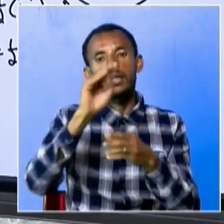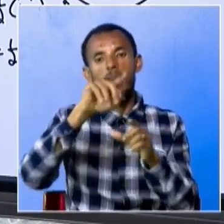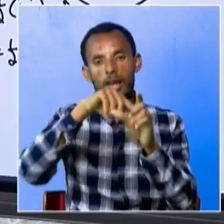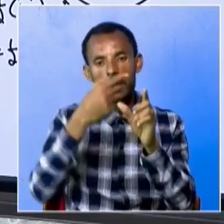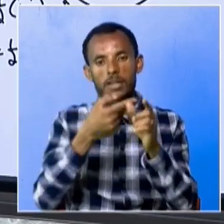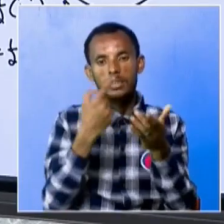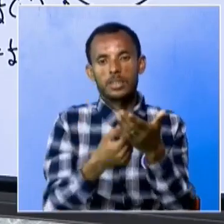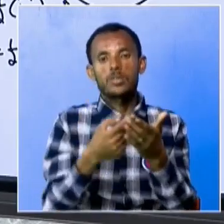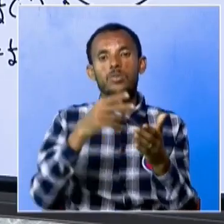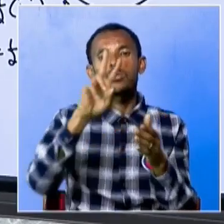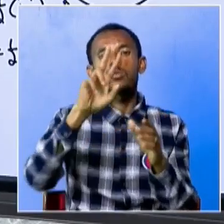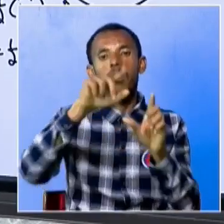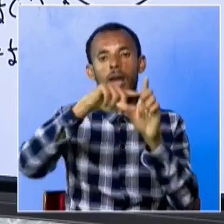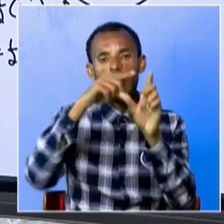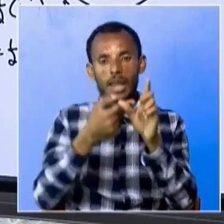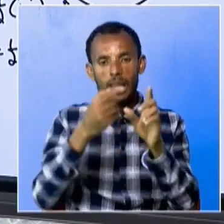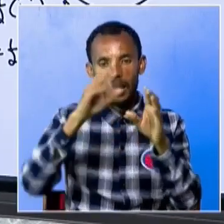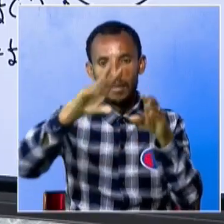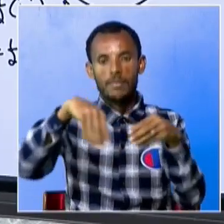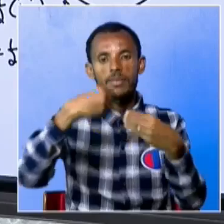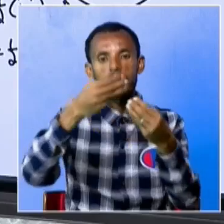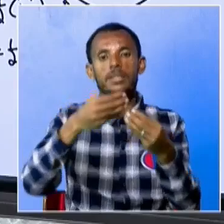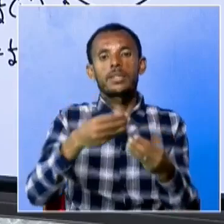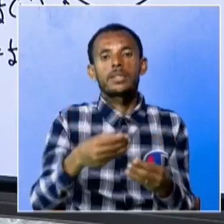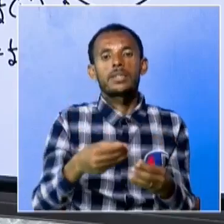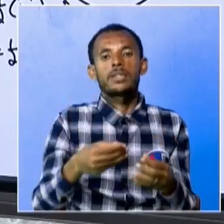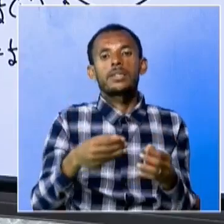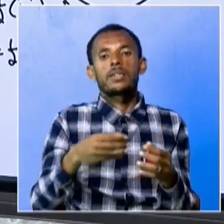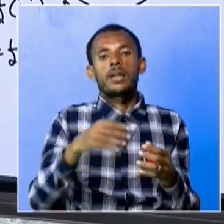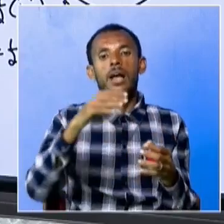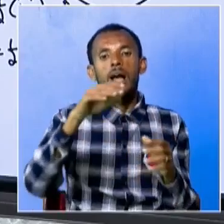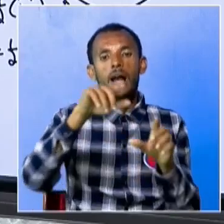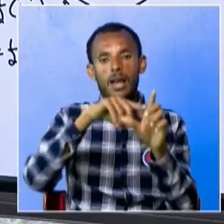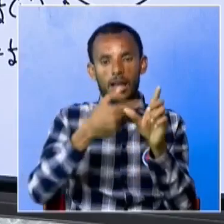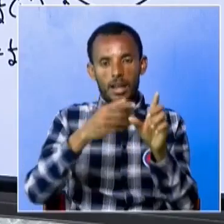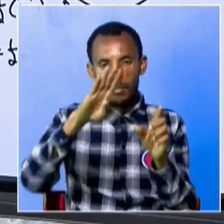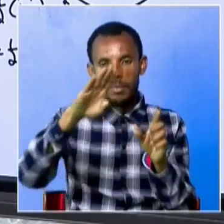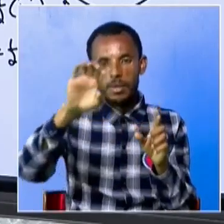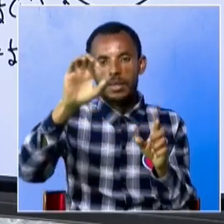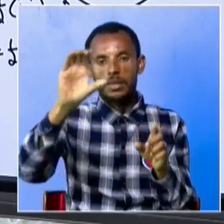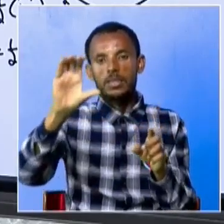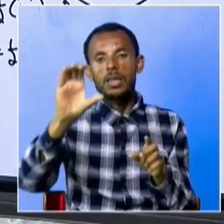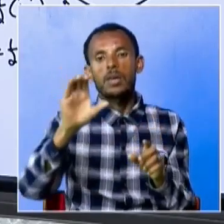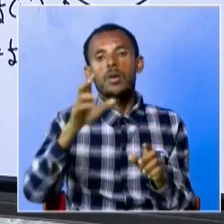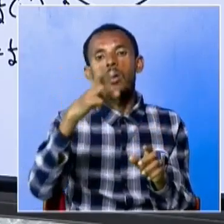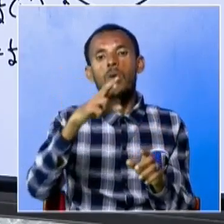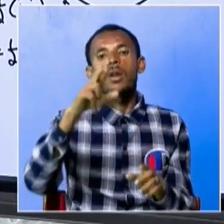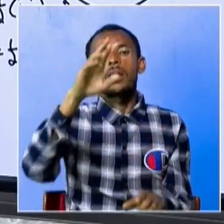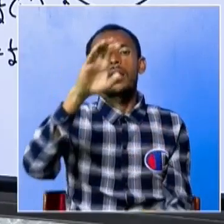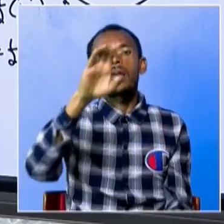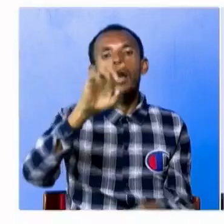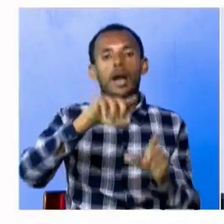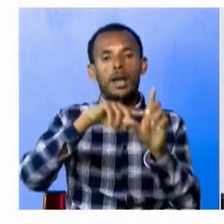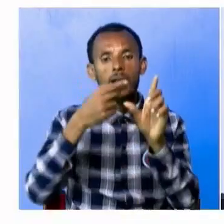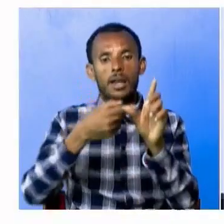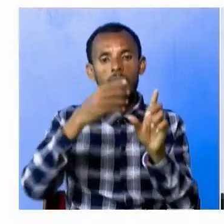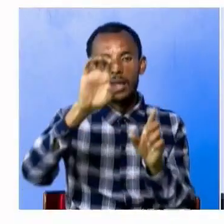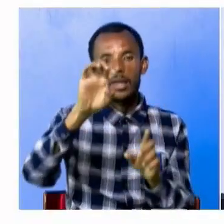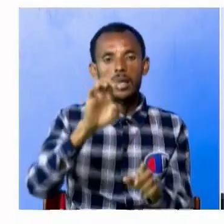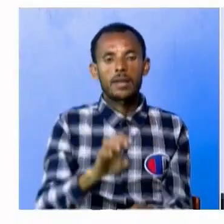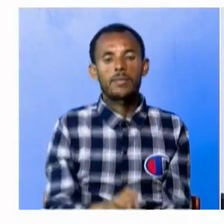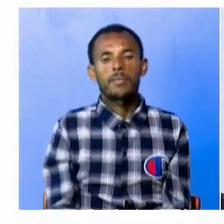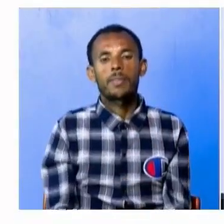two angles will give us angle BEC, or this angle. So X